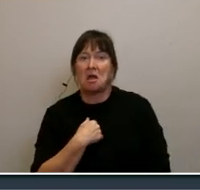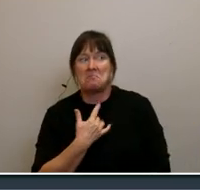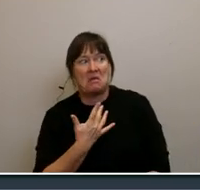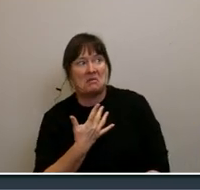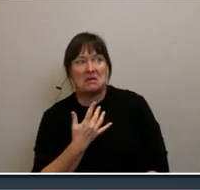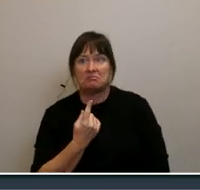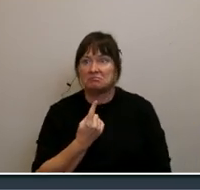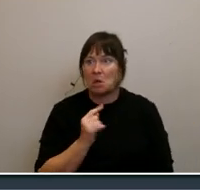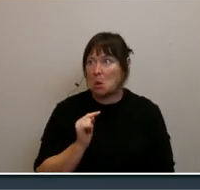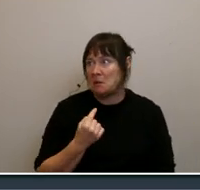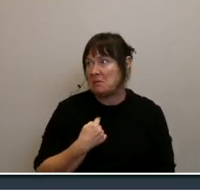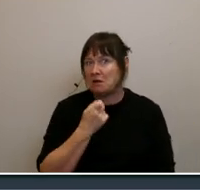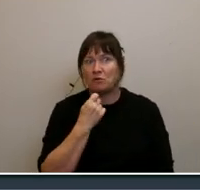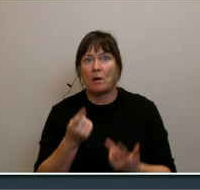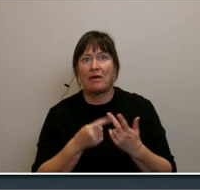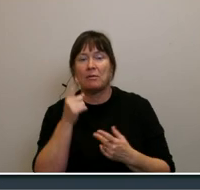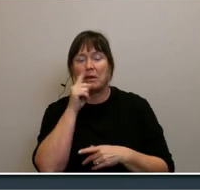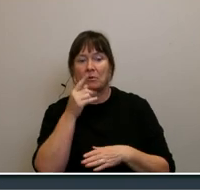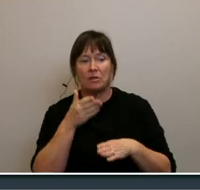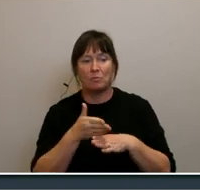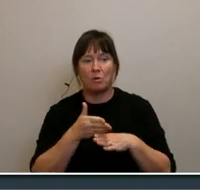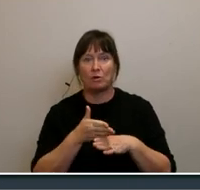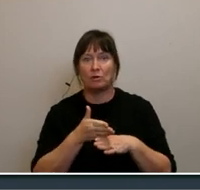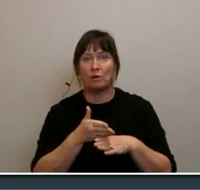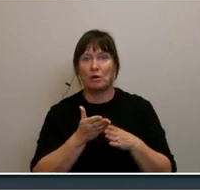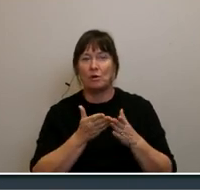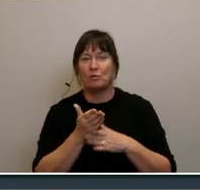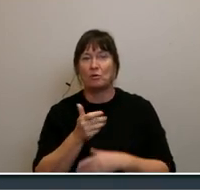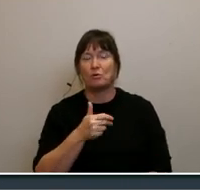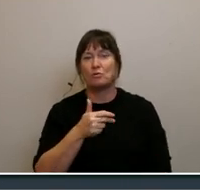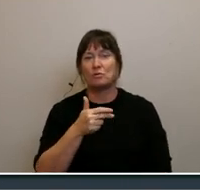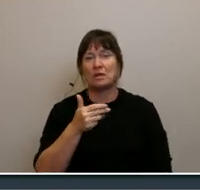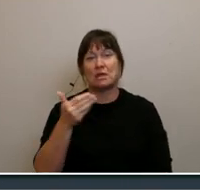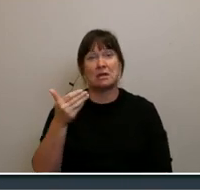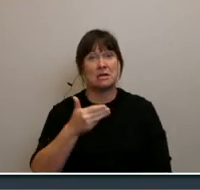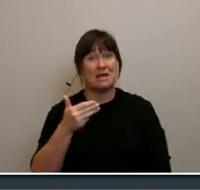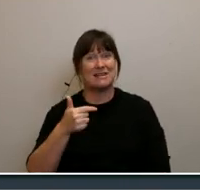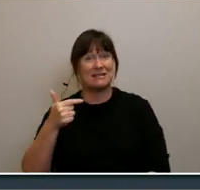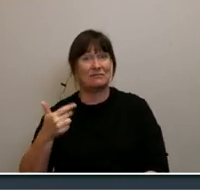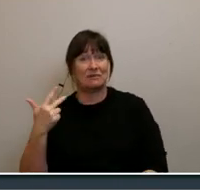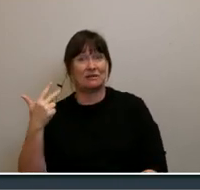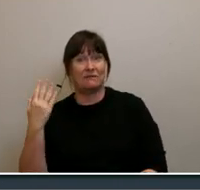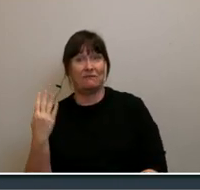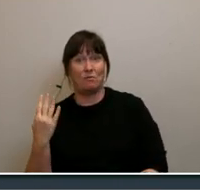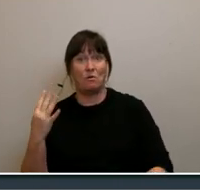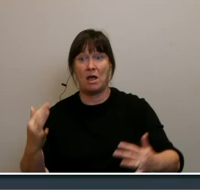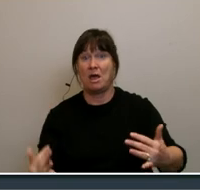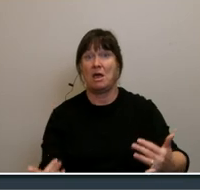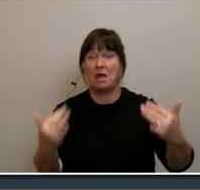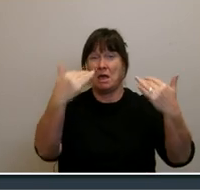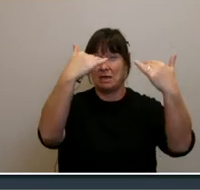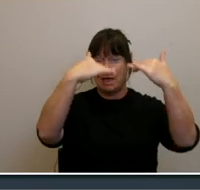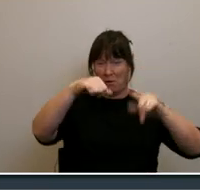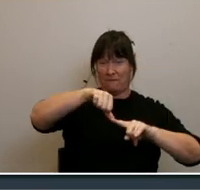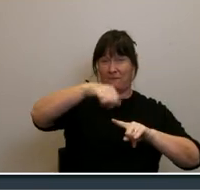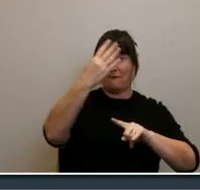around that worked through and experienced the 1974 swell event, which was measured at 7 metres off the